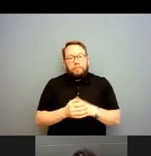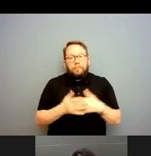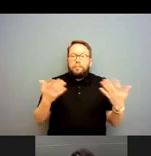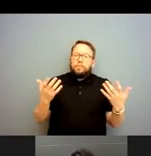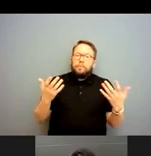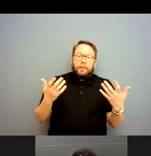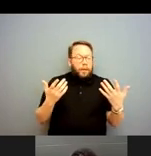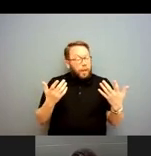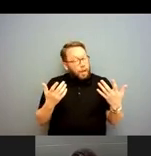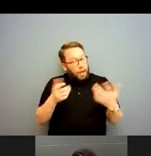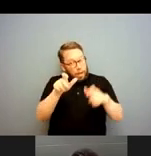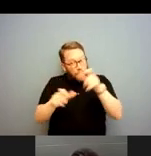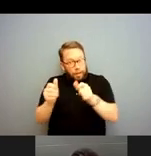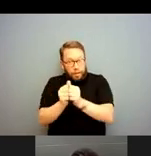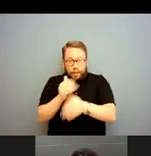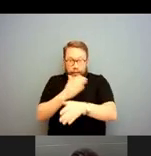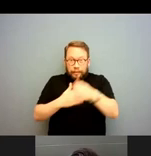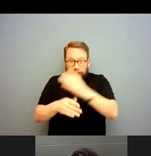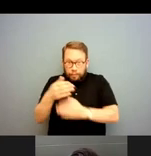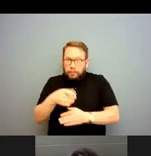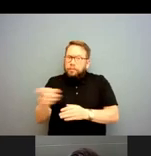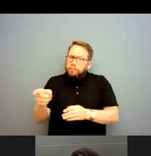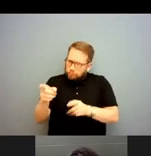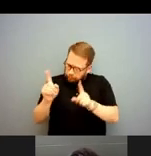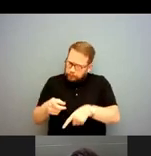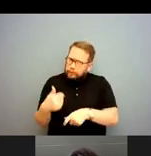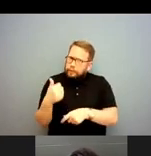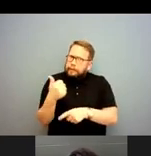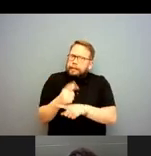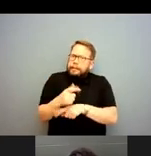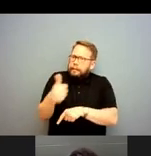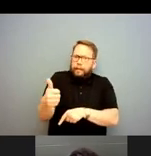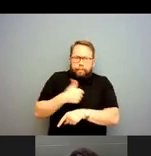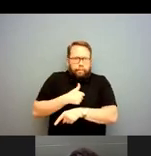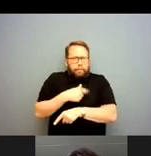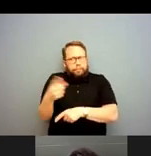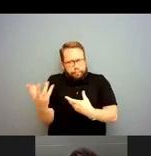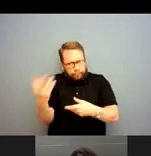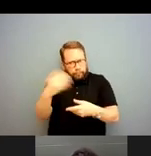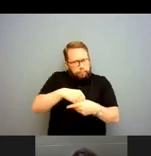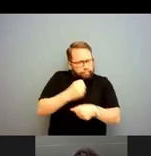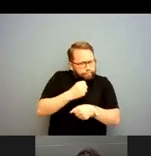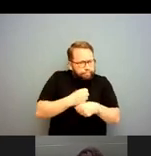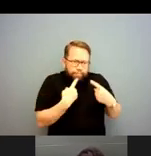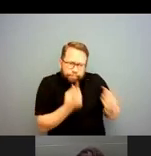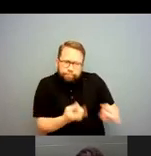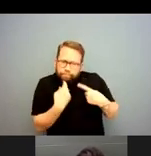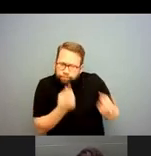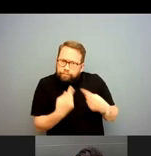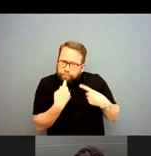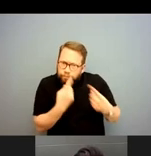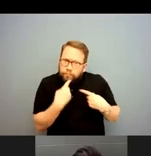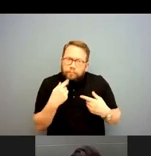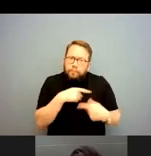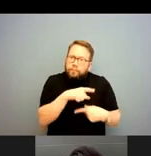So to be able to meet the challenges and ensure the well-being of Sami persons with disabilities, we also